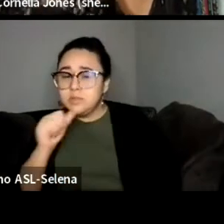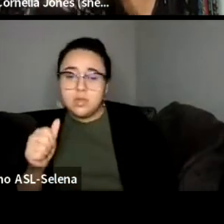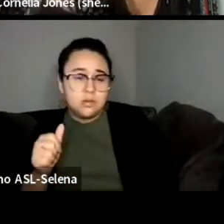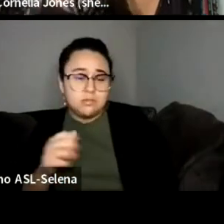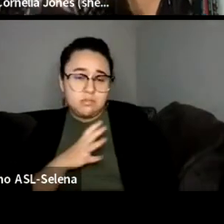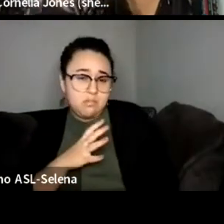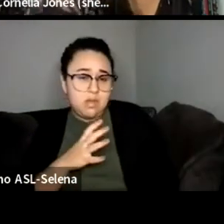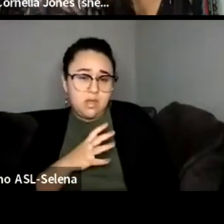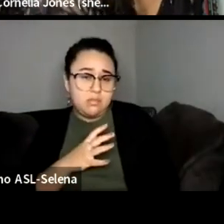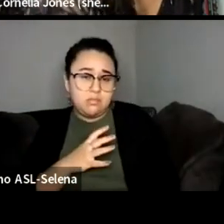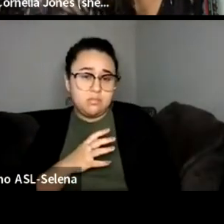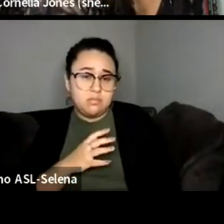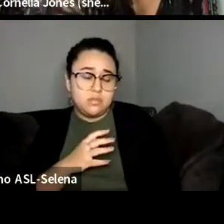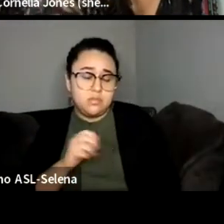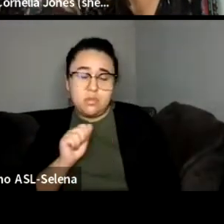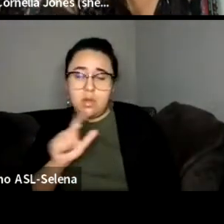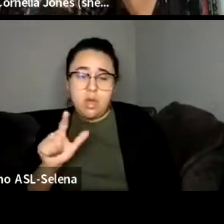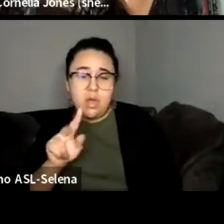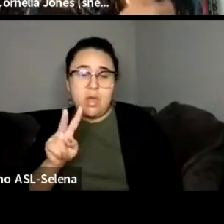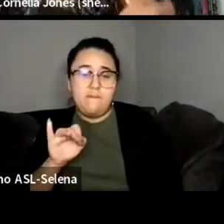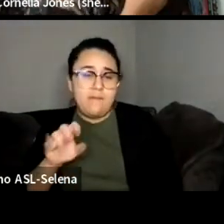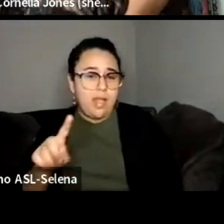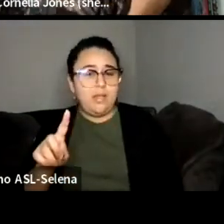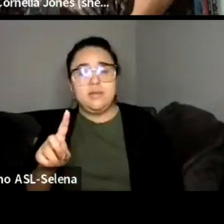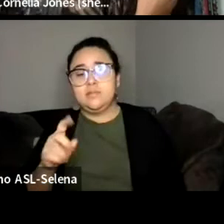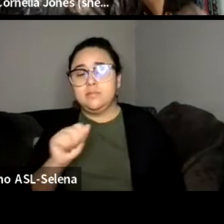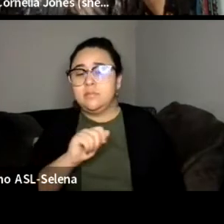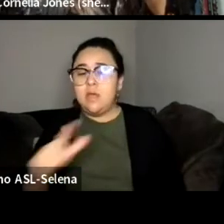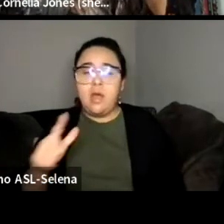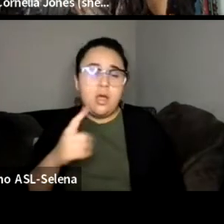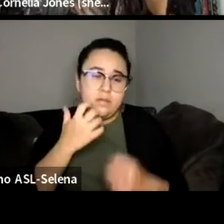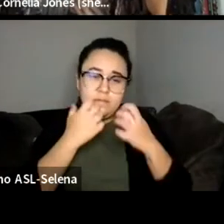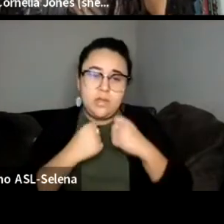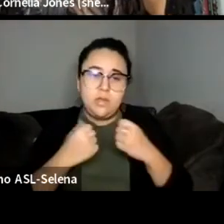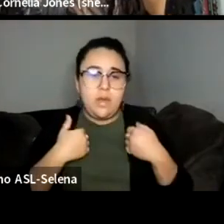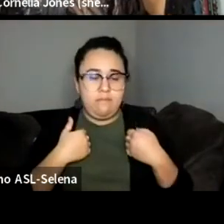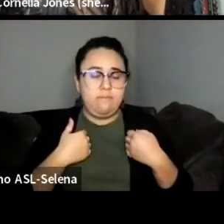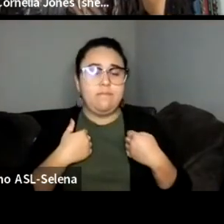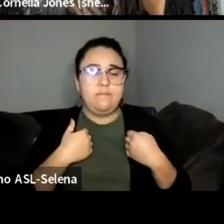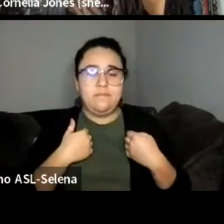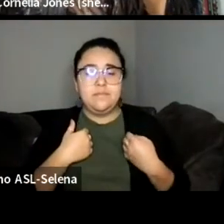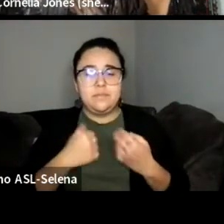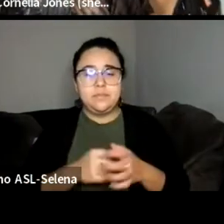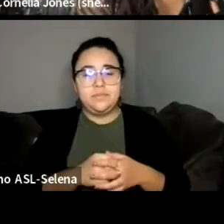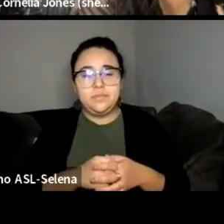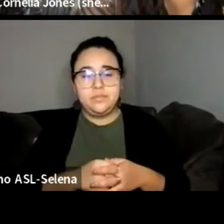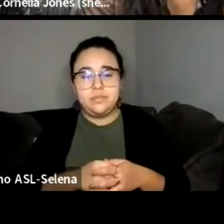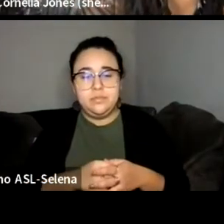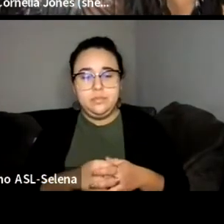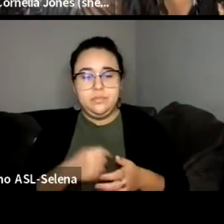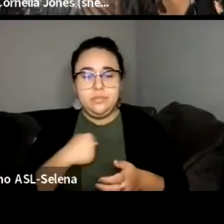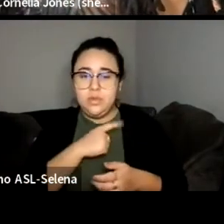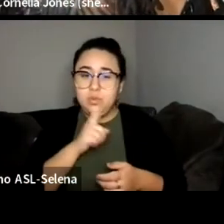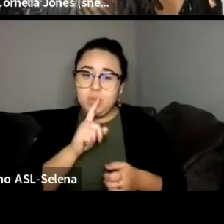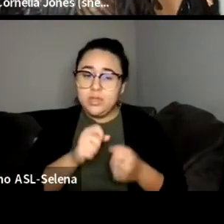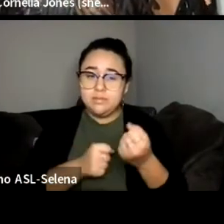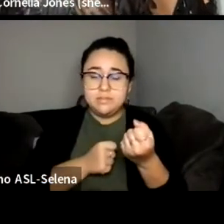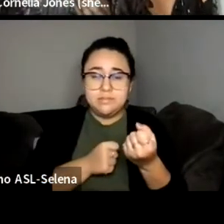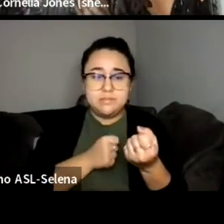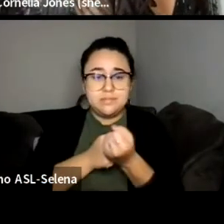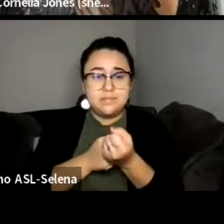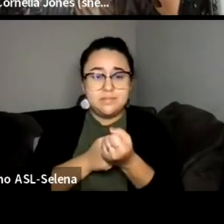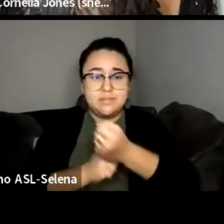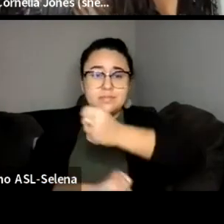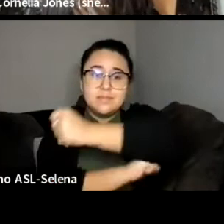Again, we're no less valid. We're no less valuable because we have that. And honestly, we are the backbone that is keeping the